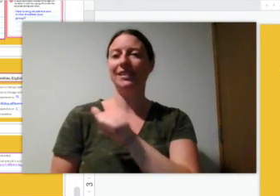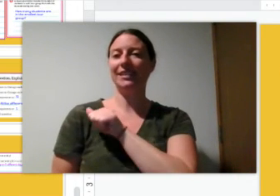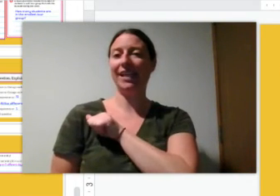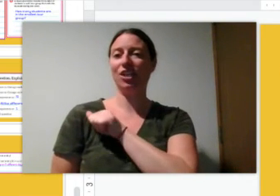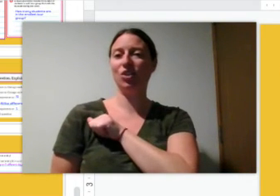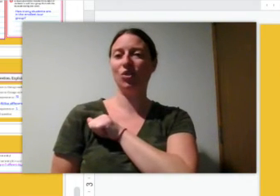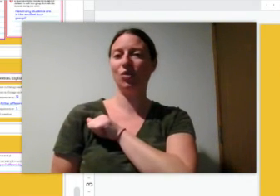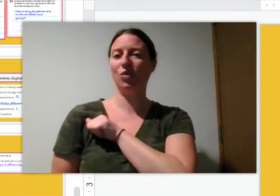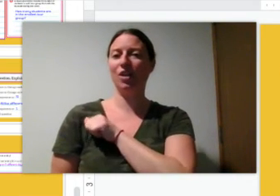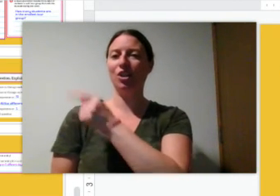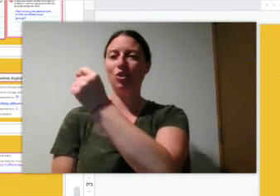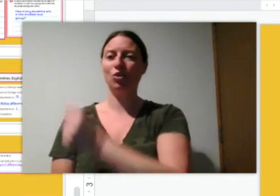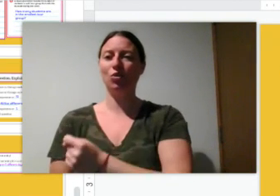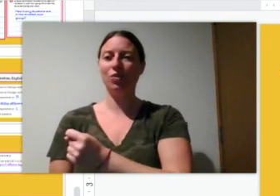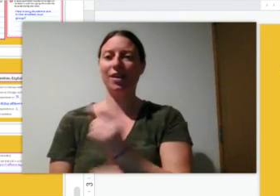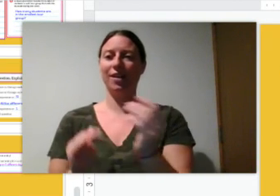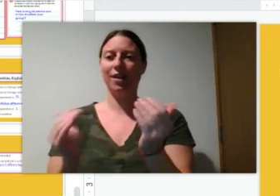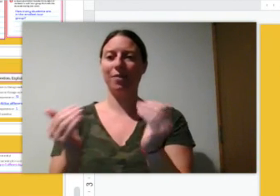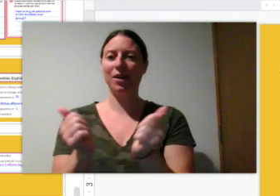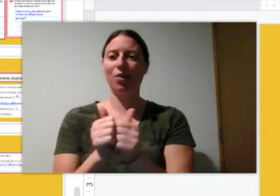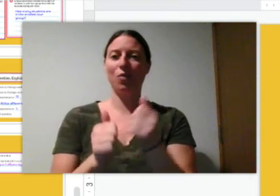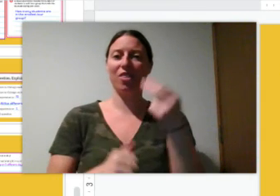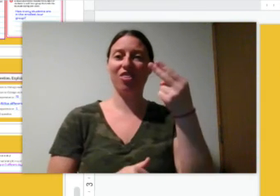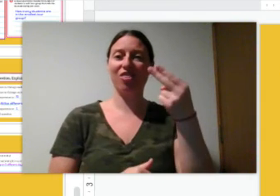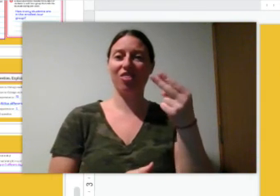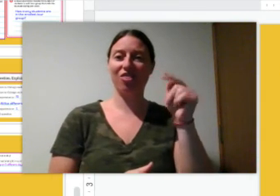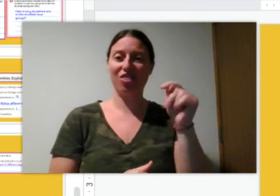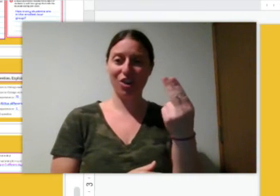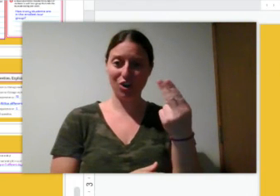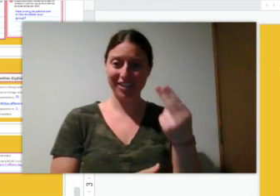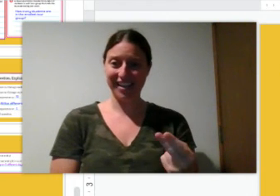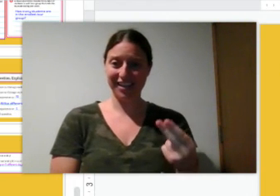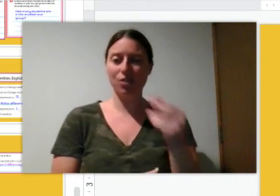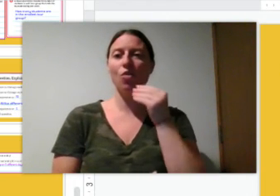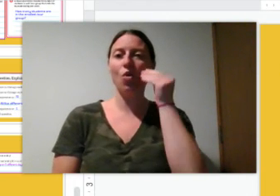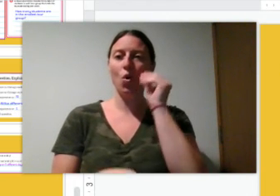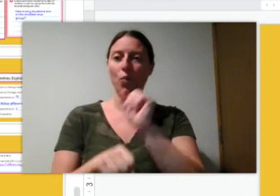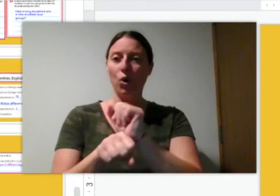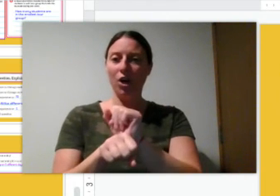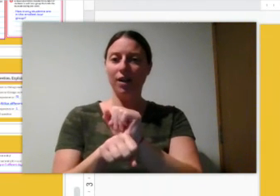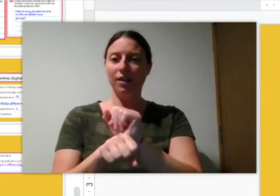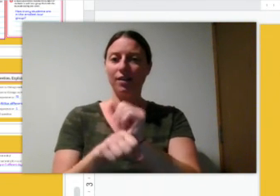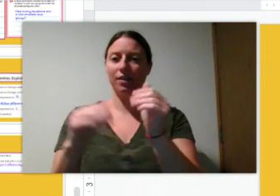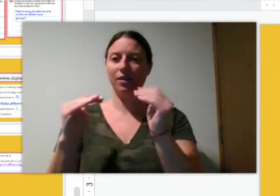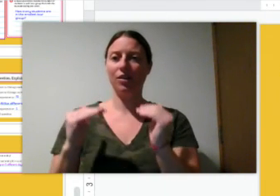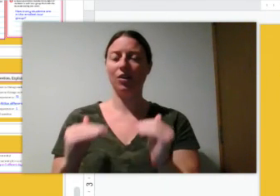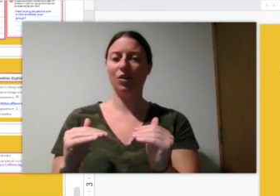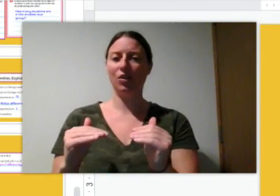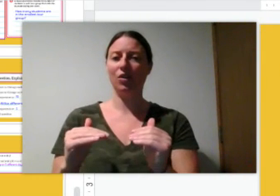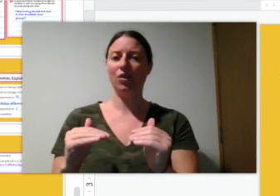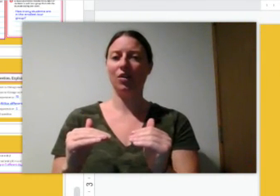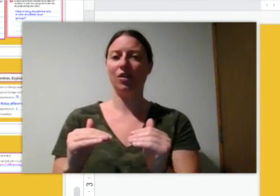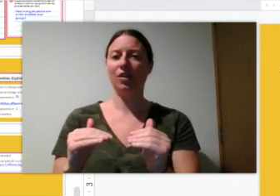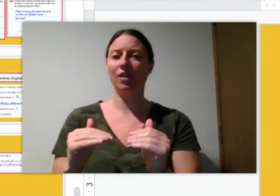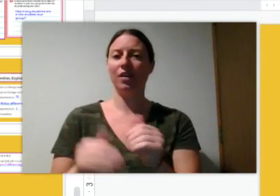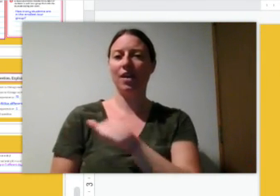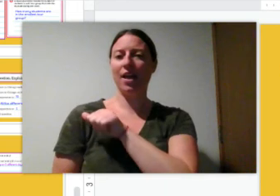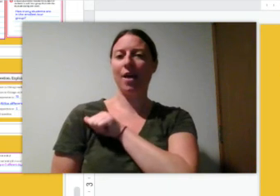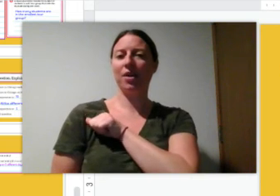than Thursday? And what is the longest amount of time Abigail spent on her homework this week? So